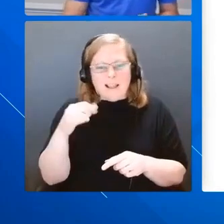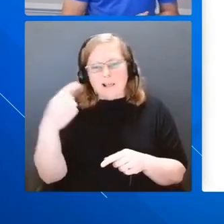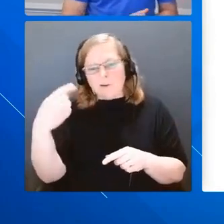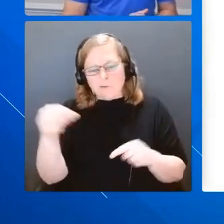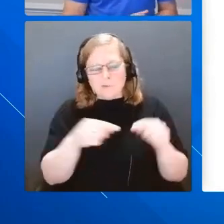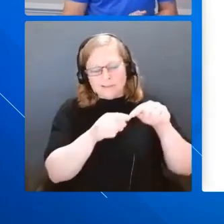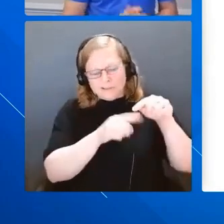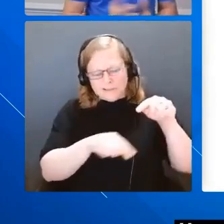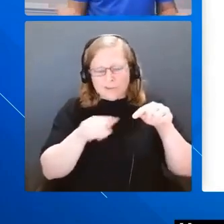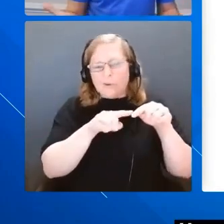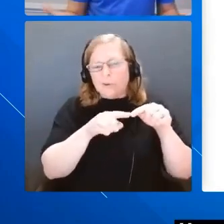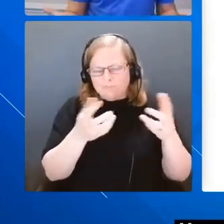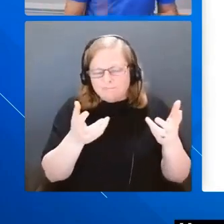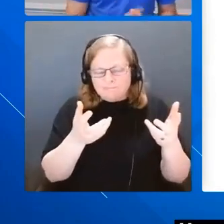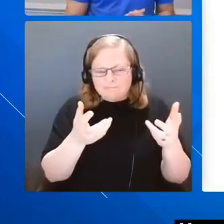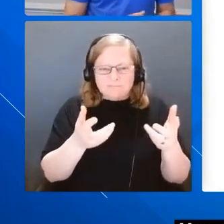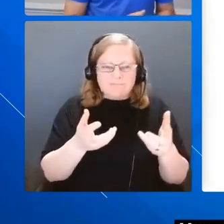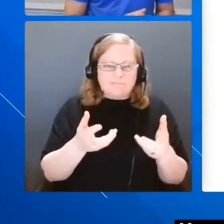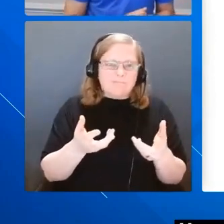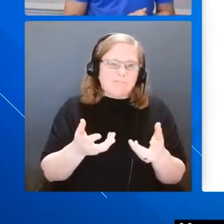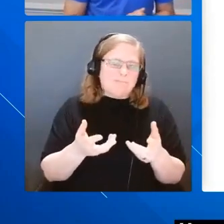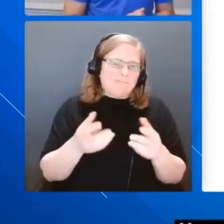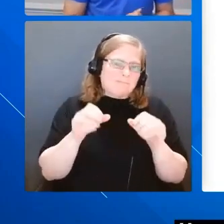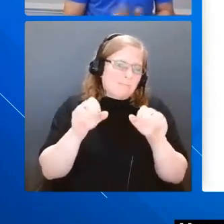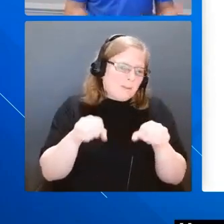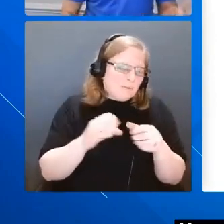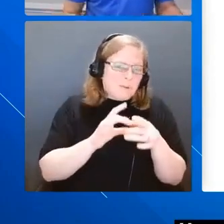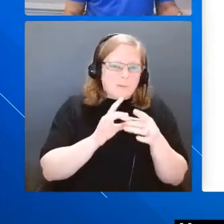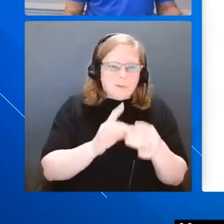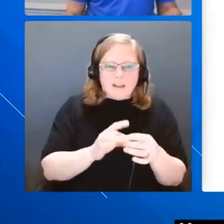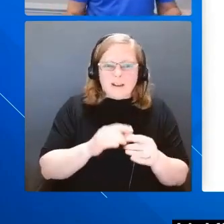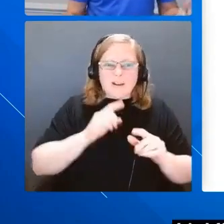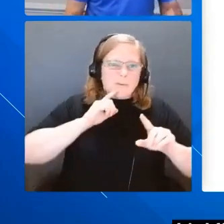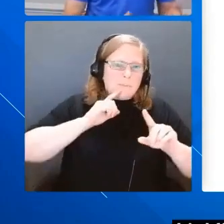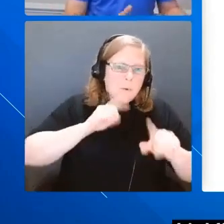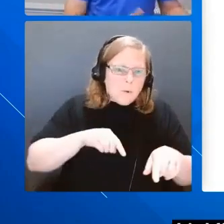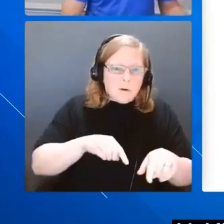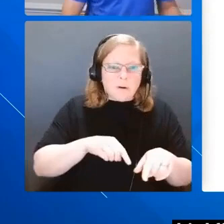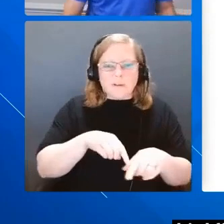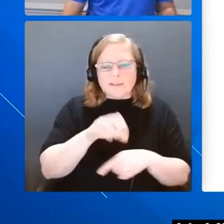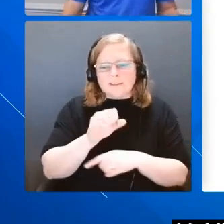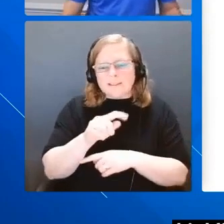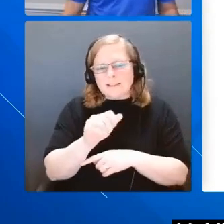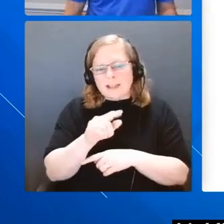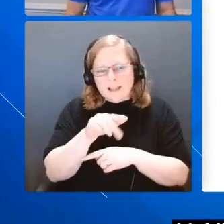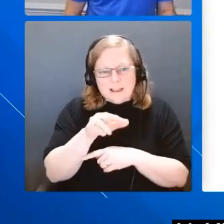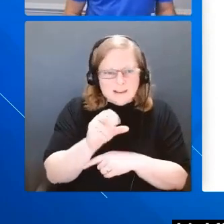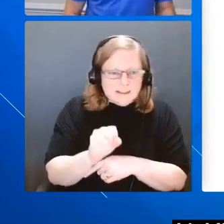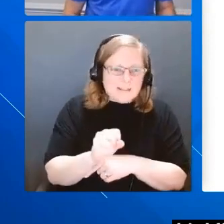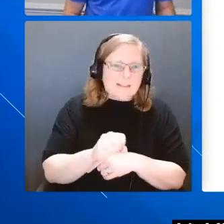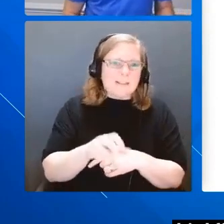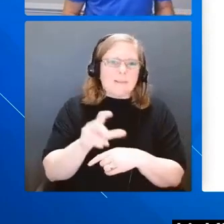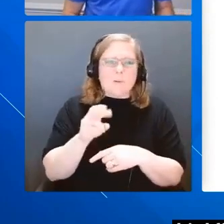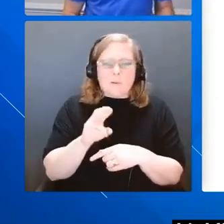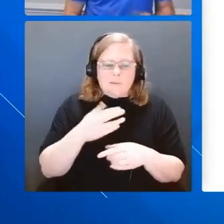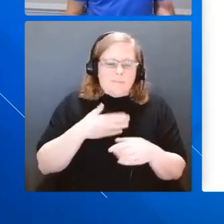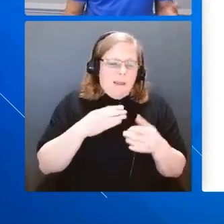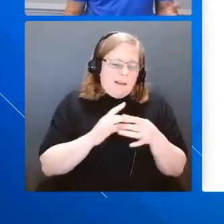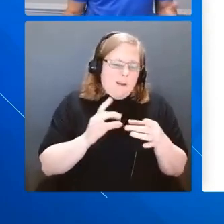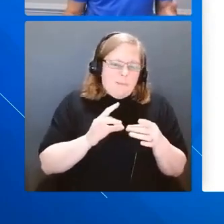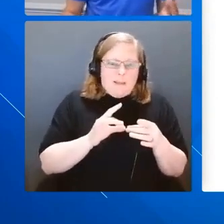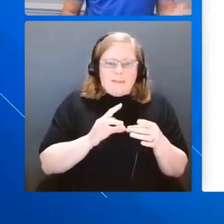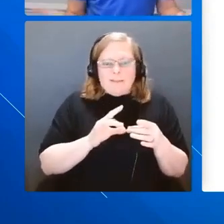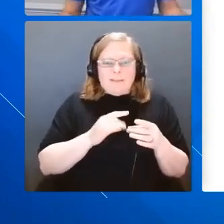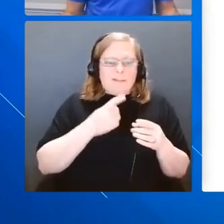simplified. Could be status on a report, could be your comments highlighted in yellow, somebody else's unhighlighted in red. Could